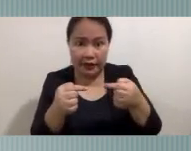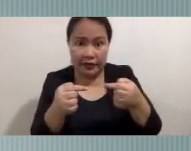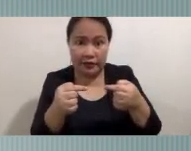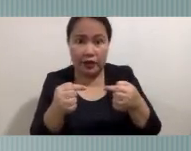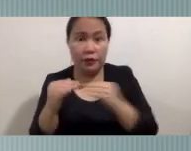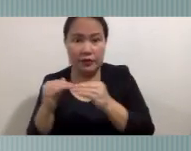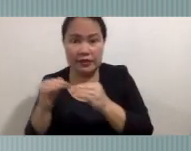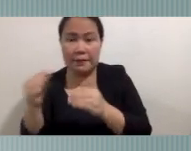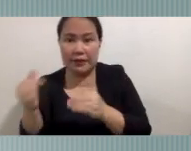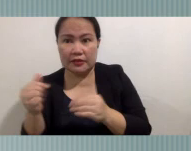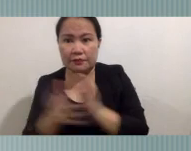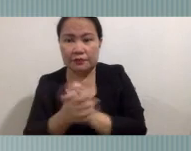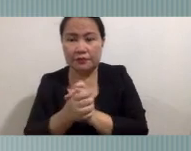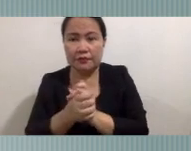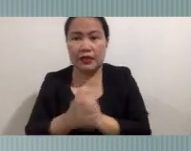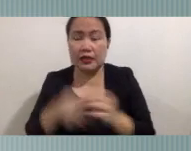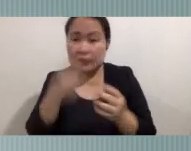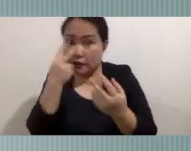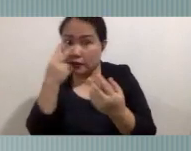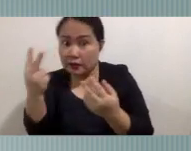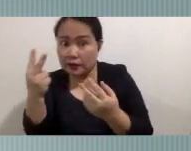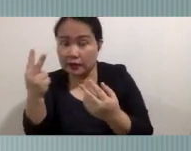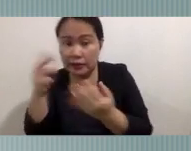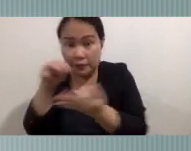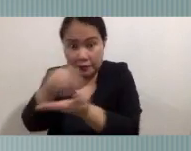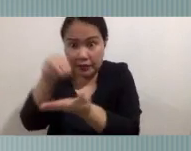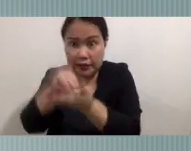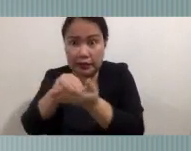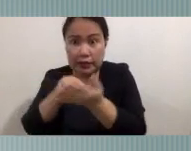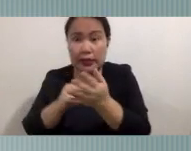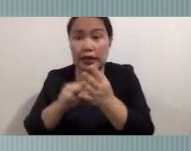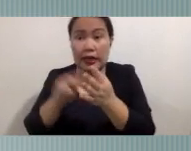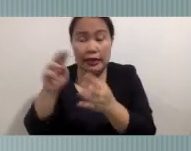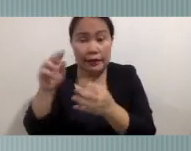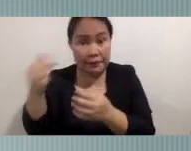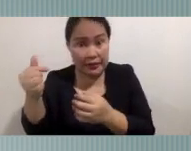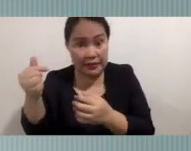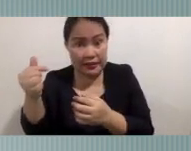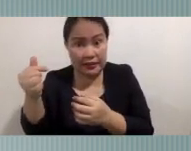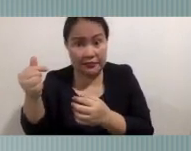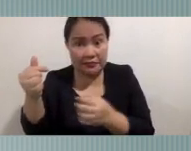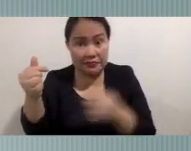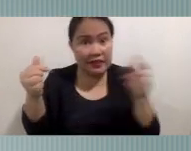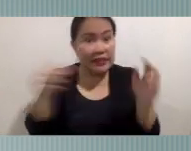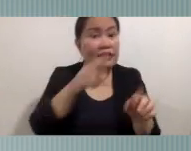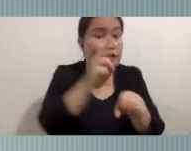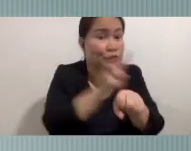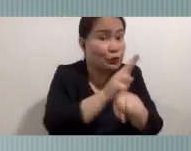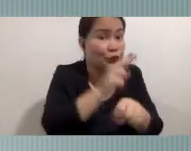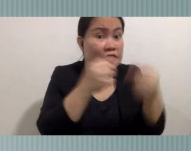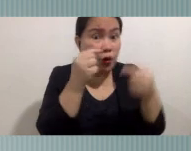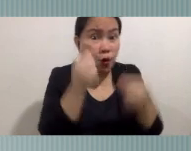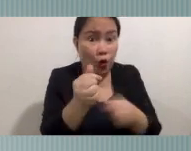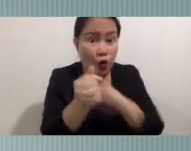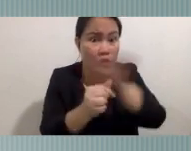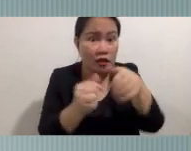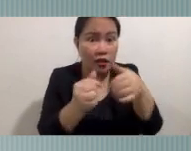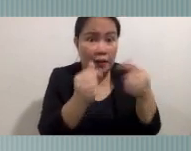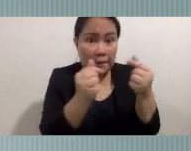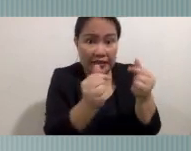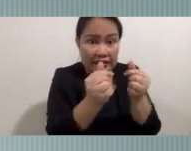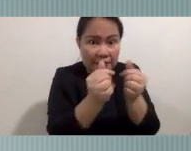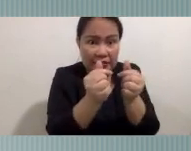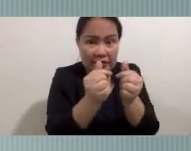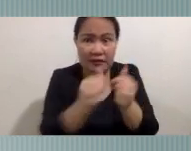titingin, since plus yan, ibig sabihin, ang dalawang integers natin ay parehong positive. Next, so